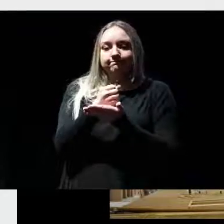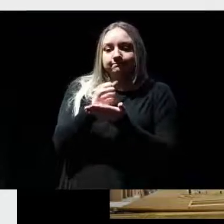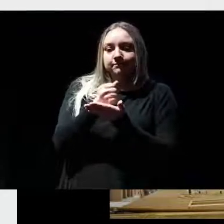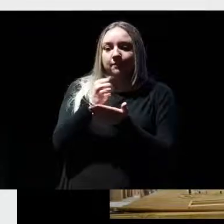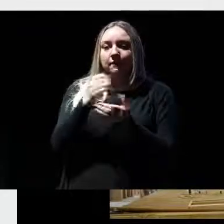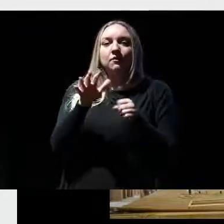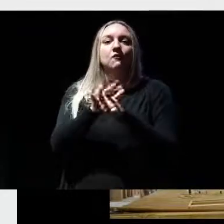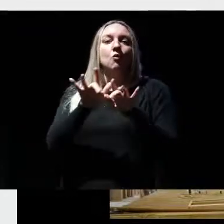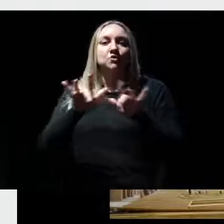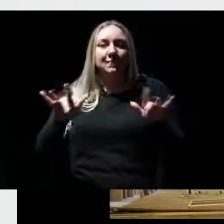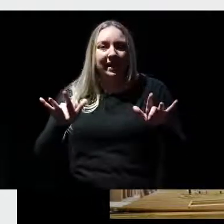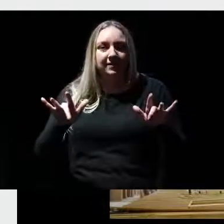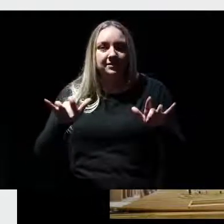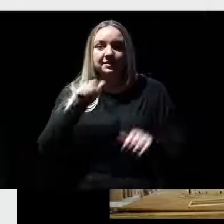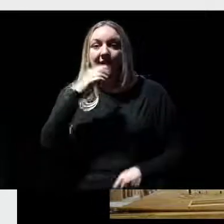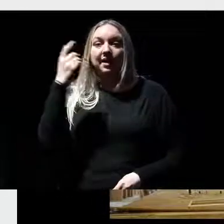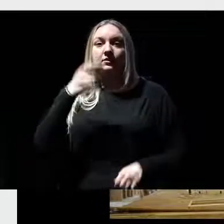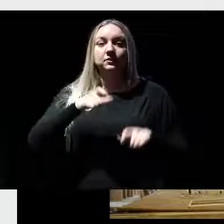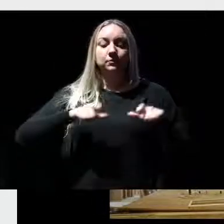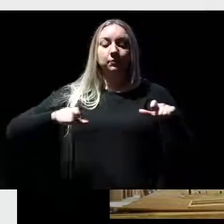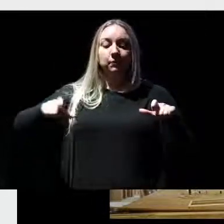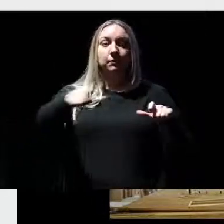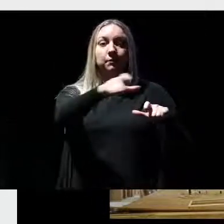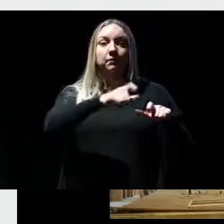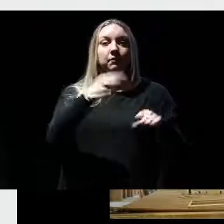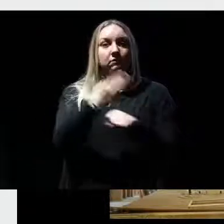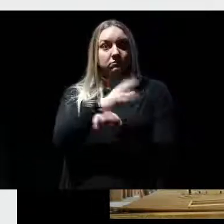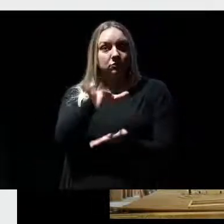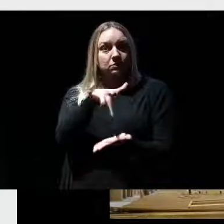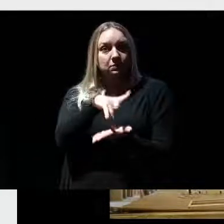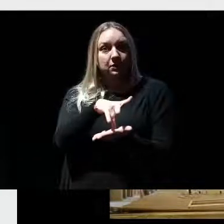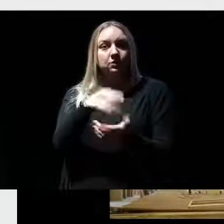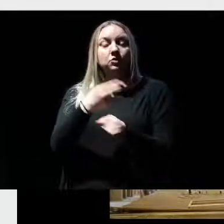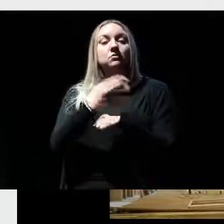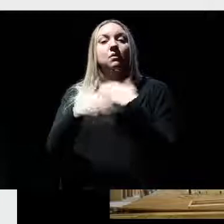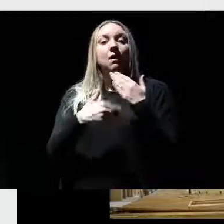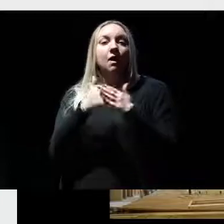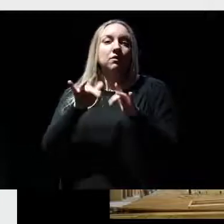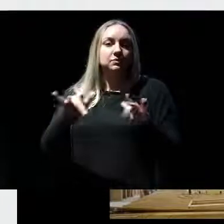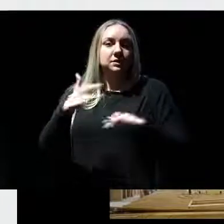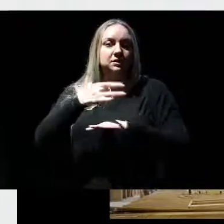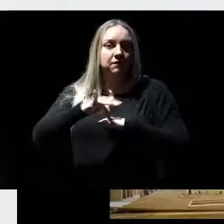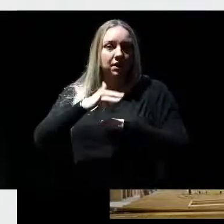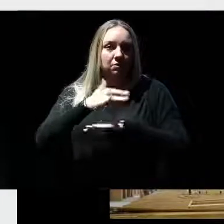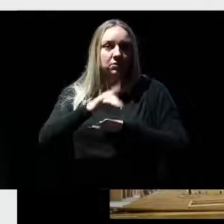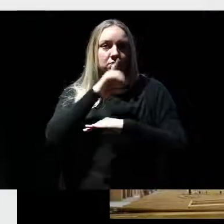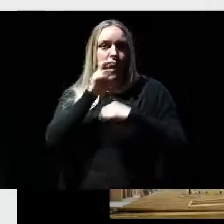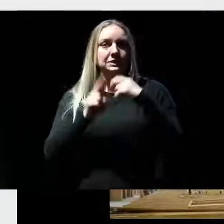that site using this in-between horizontal space as